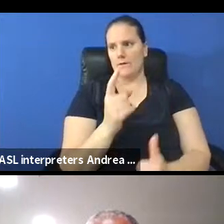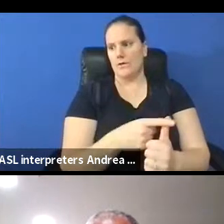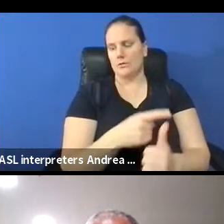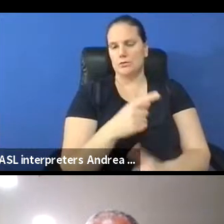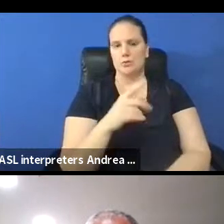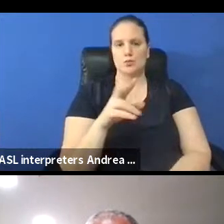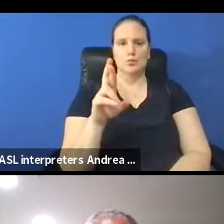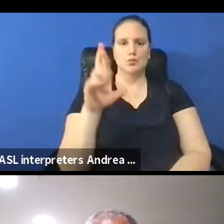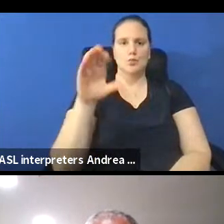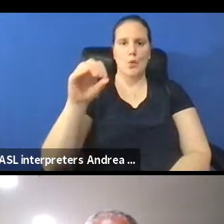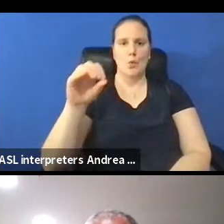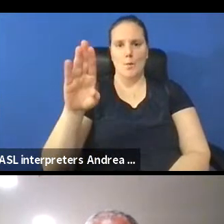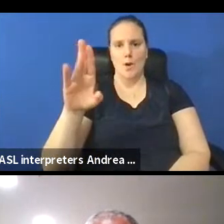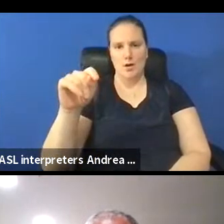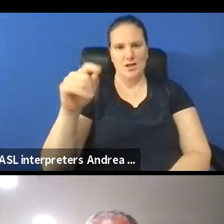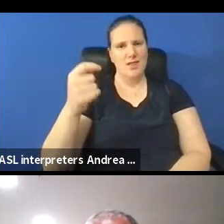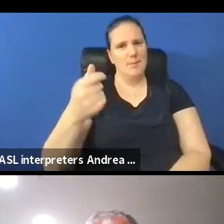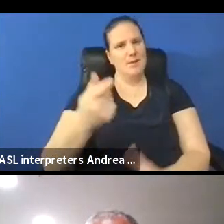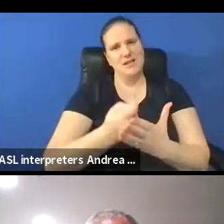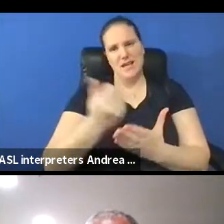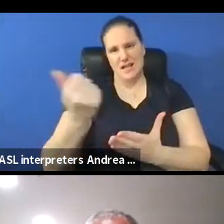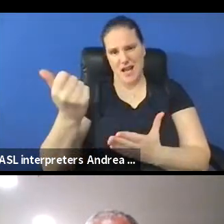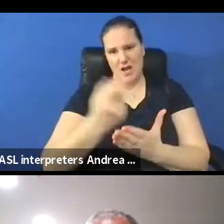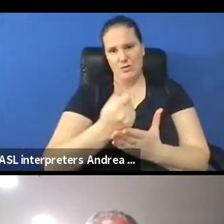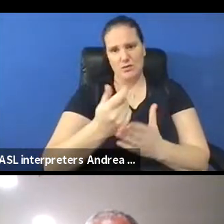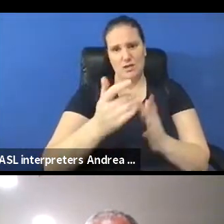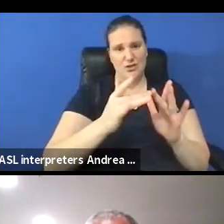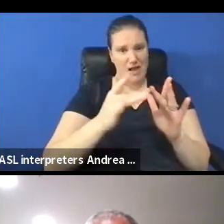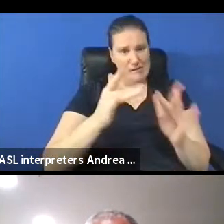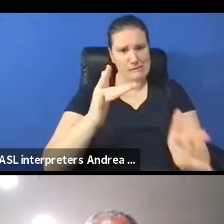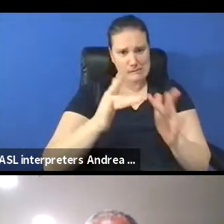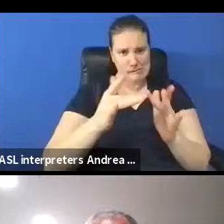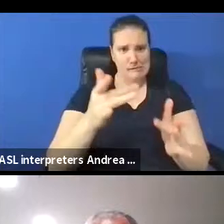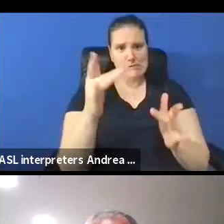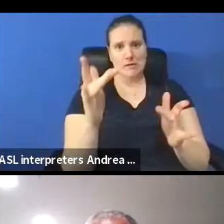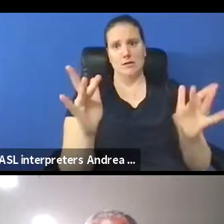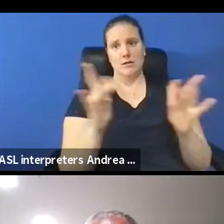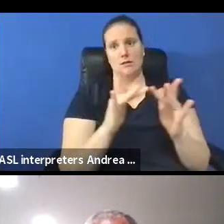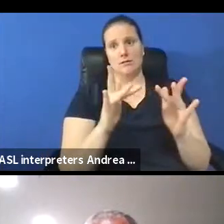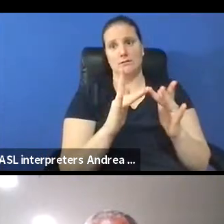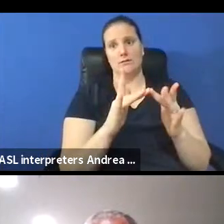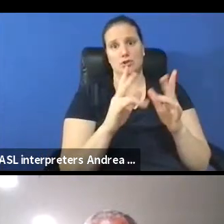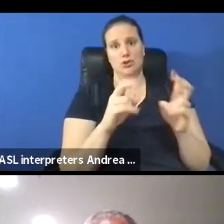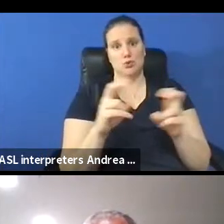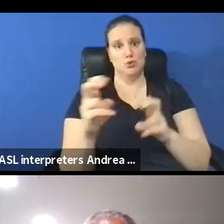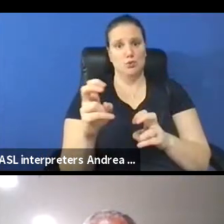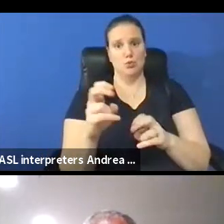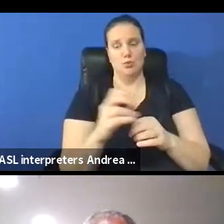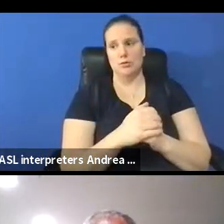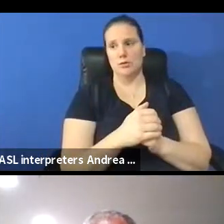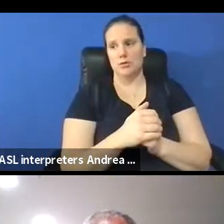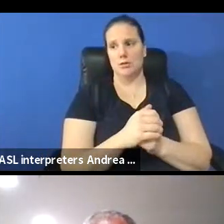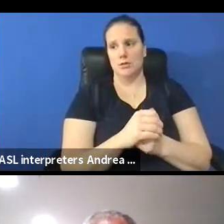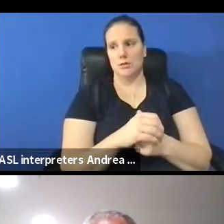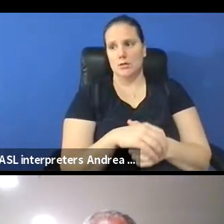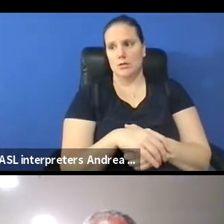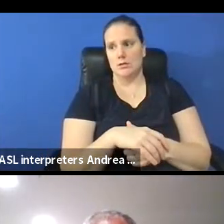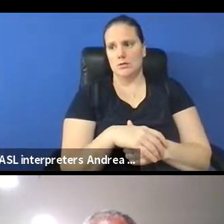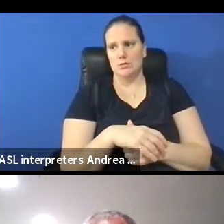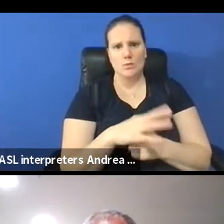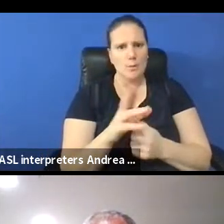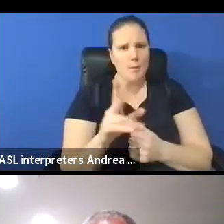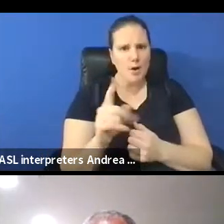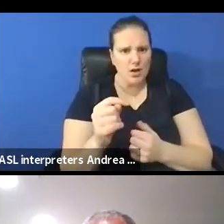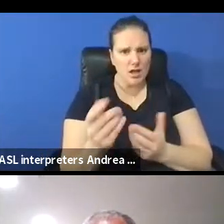Roberta keeps getting kind of kicked out as having some internet connectivity issues. But Roberta, are you